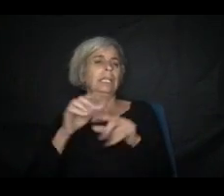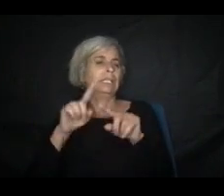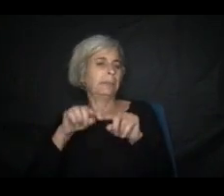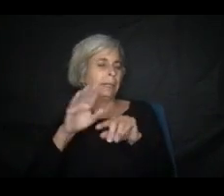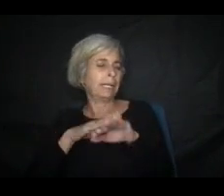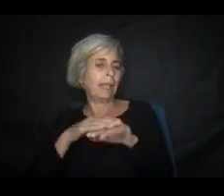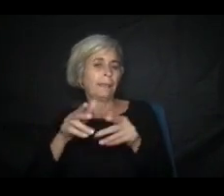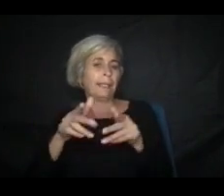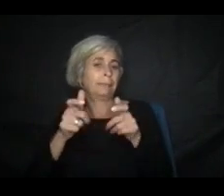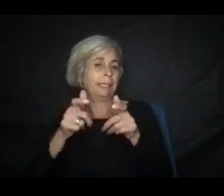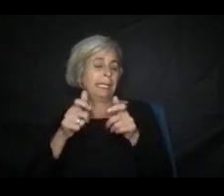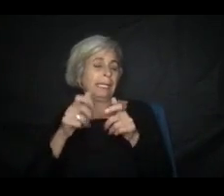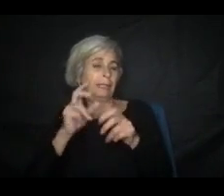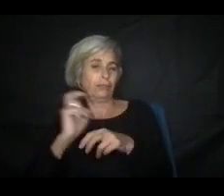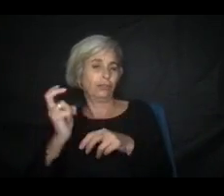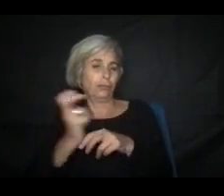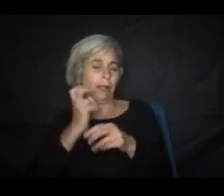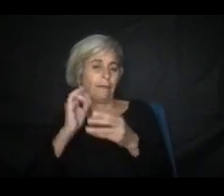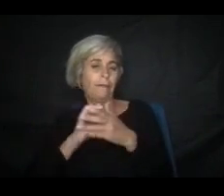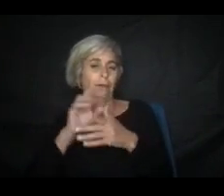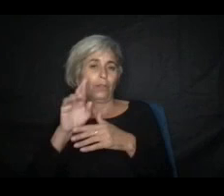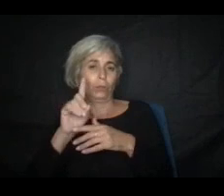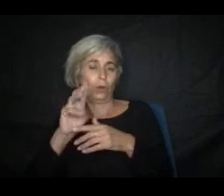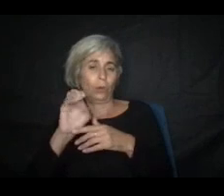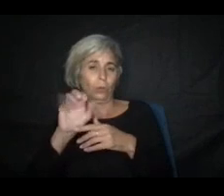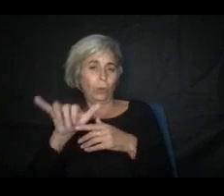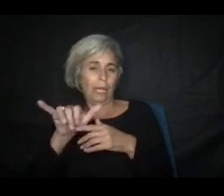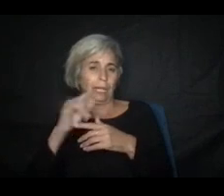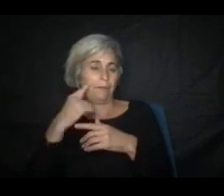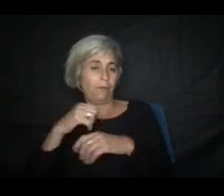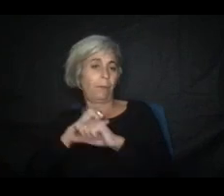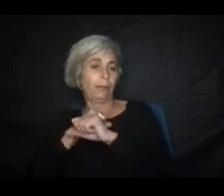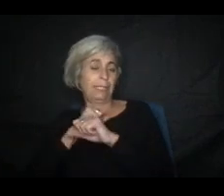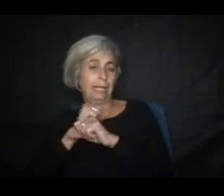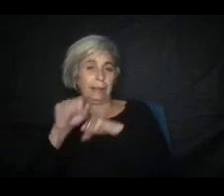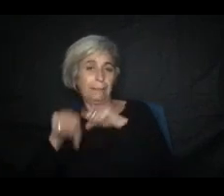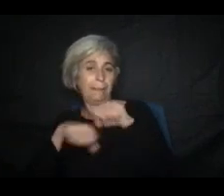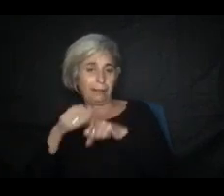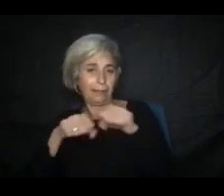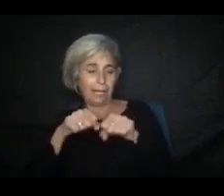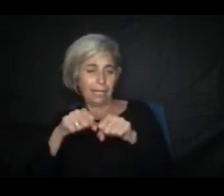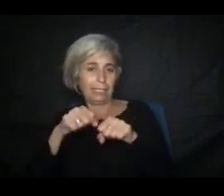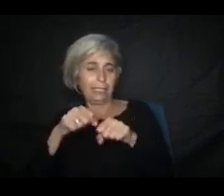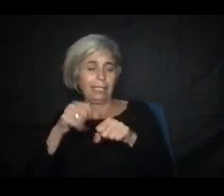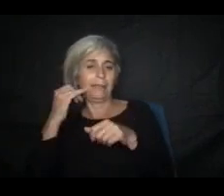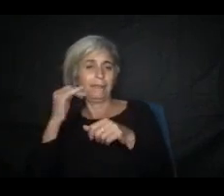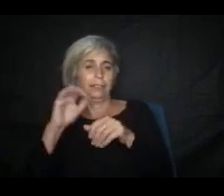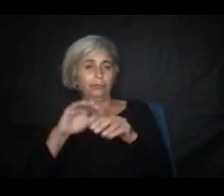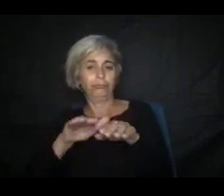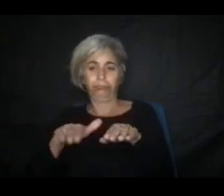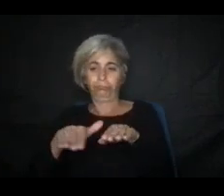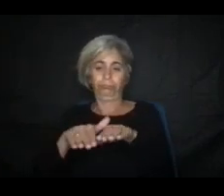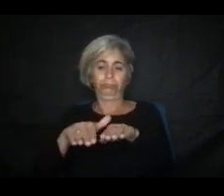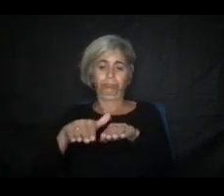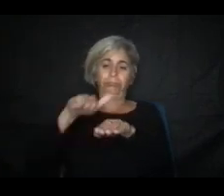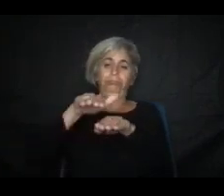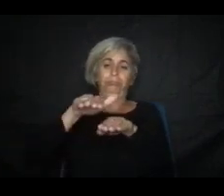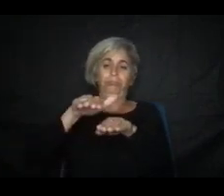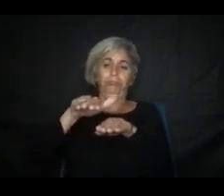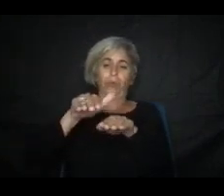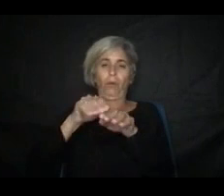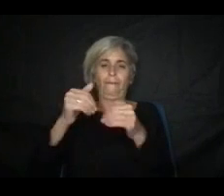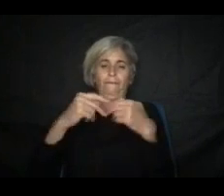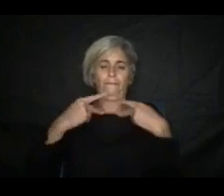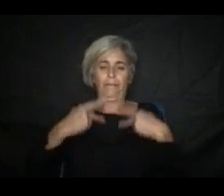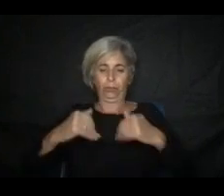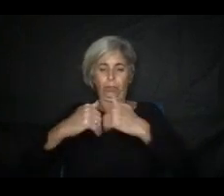travel of the roadway. If you had a protected bike lane where there was actually a raised median or a physical separation between the